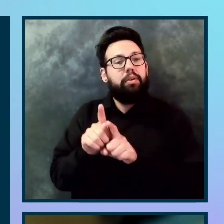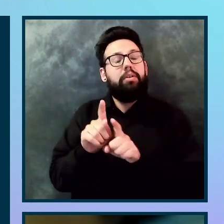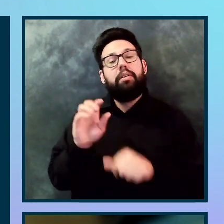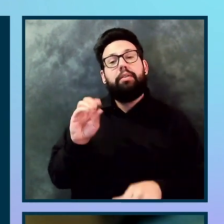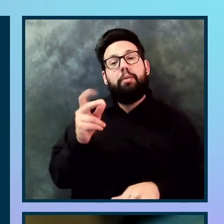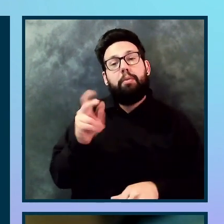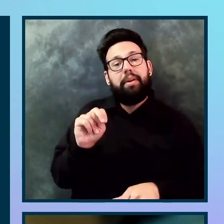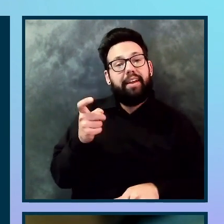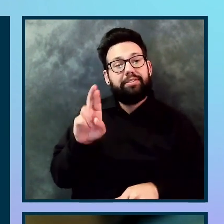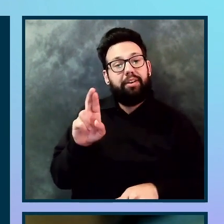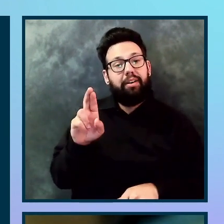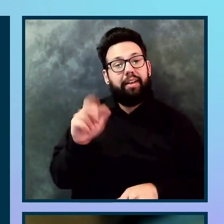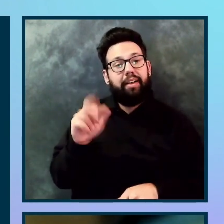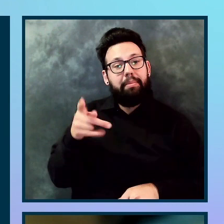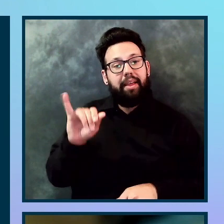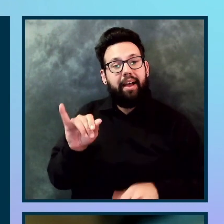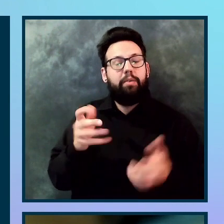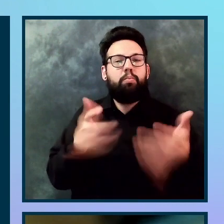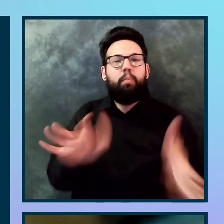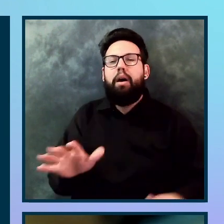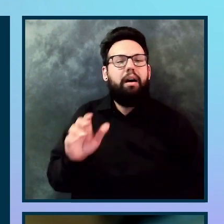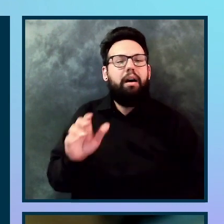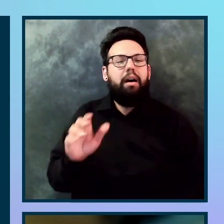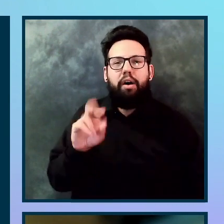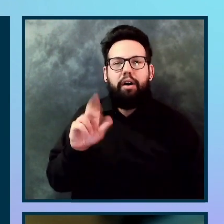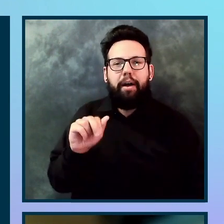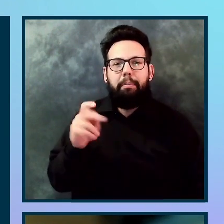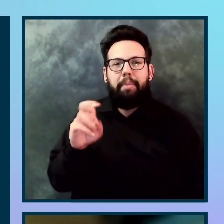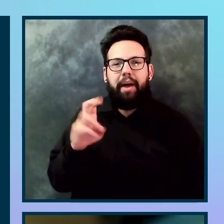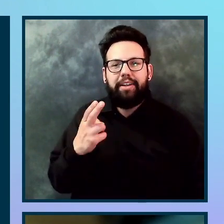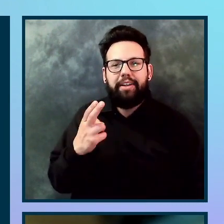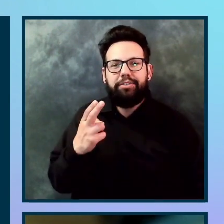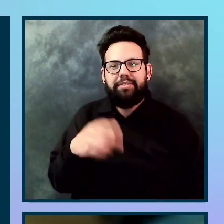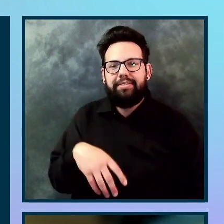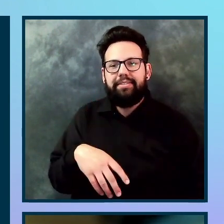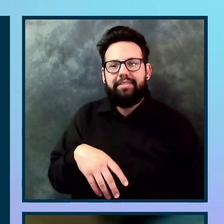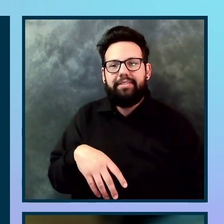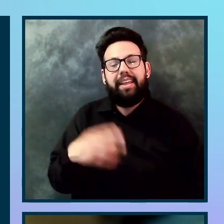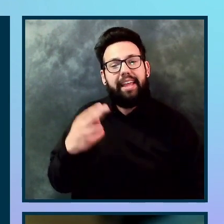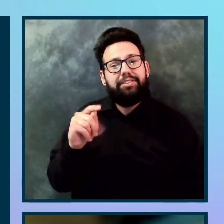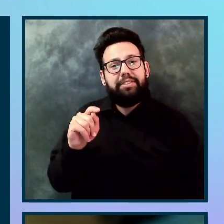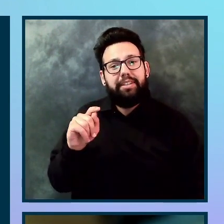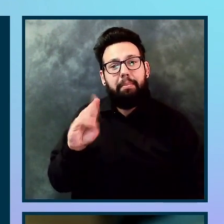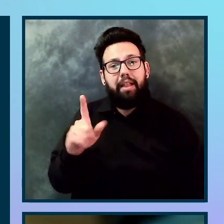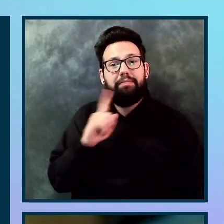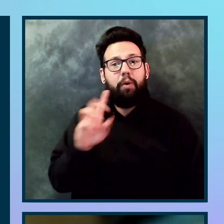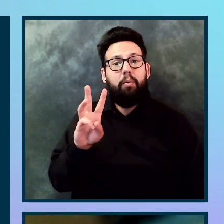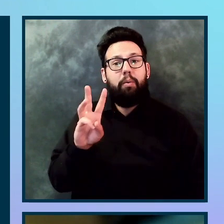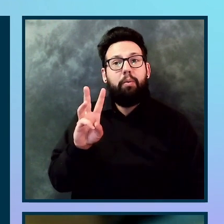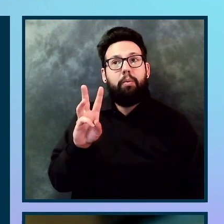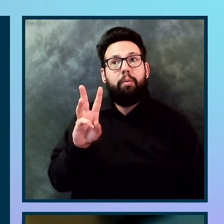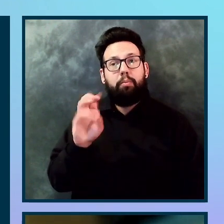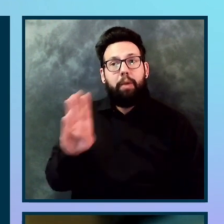really want an ARIA patch where HTML for the web is accessible, but some